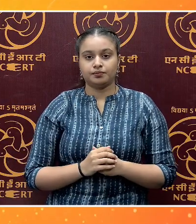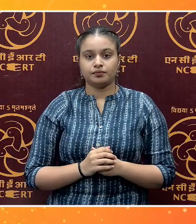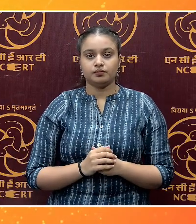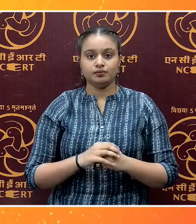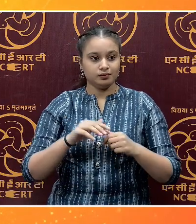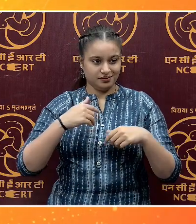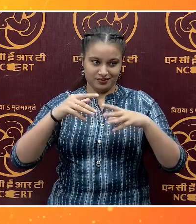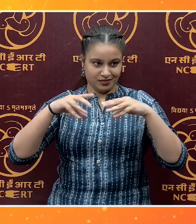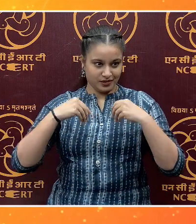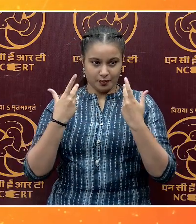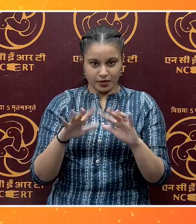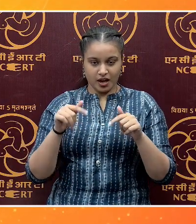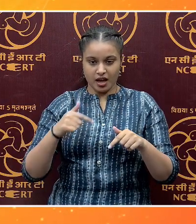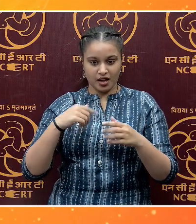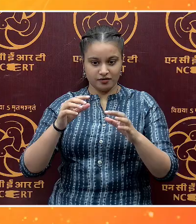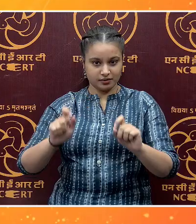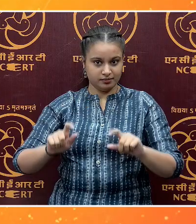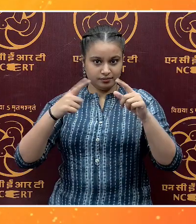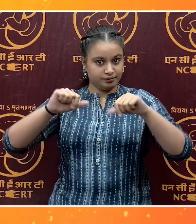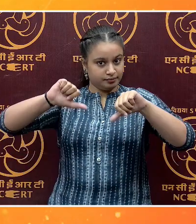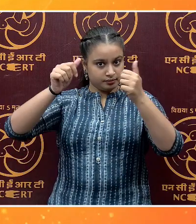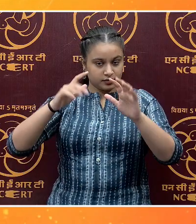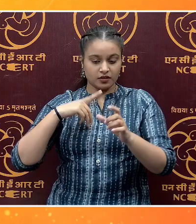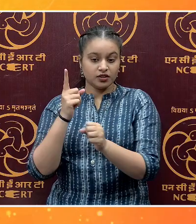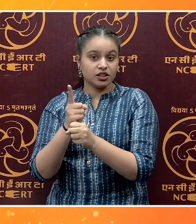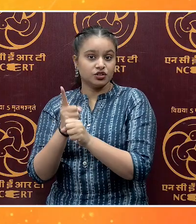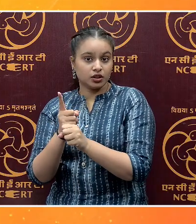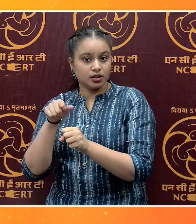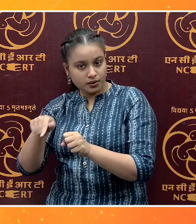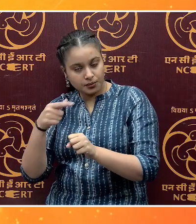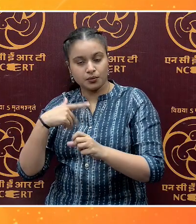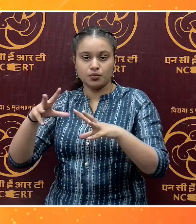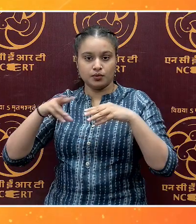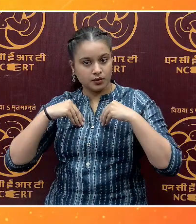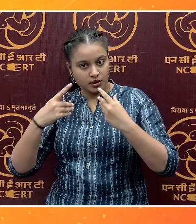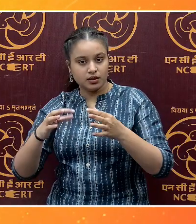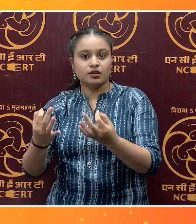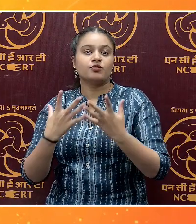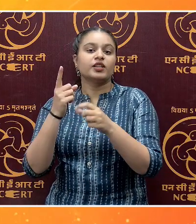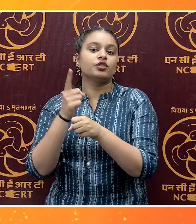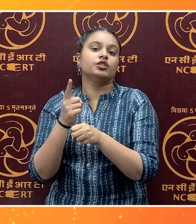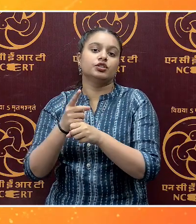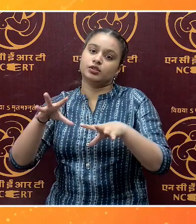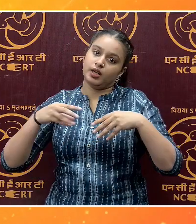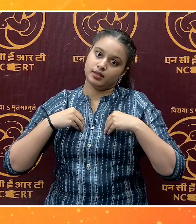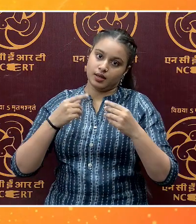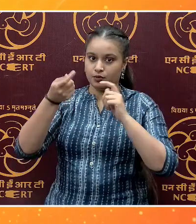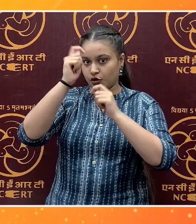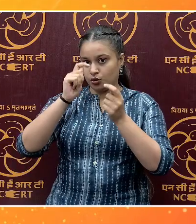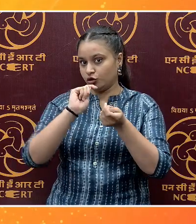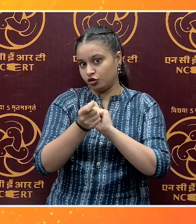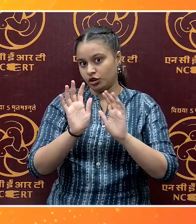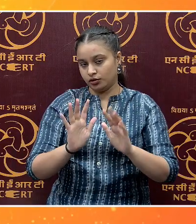press the accept, the success message will be pops in that says the teachers added in my school as a special educator.